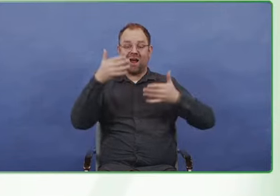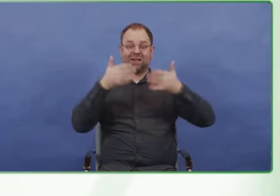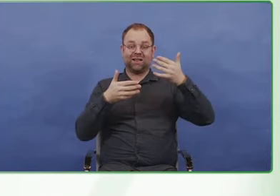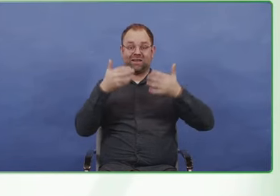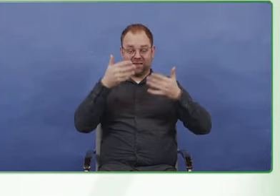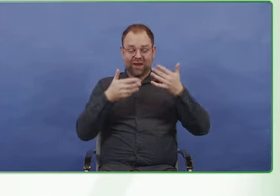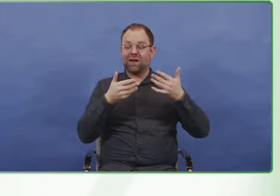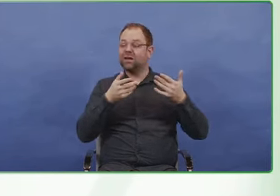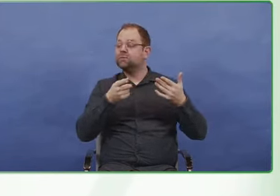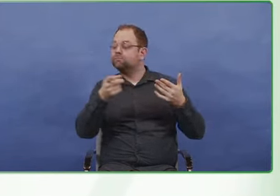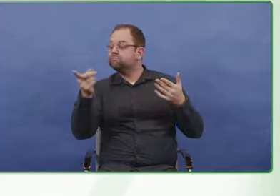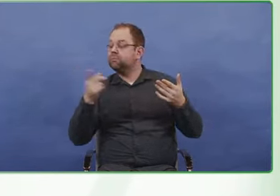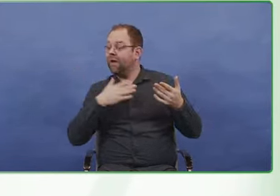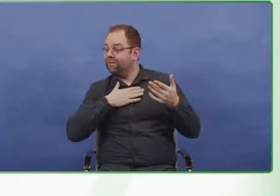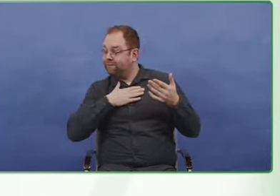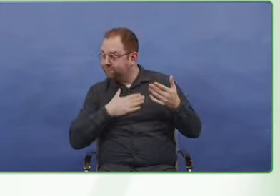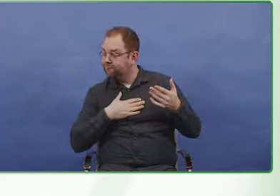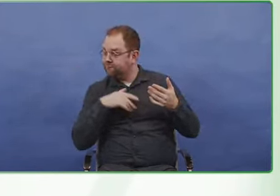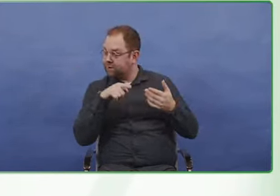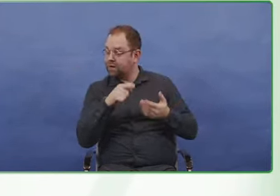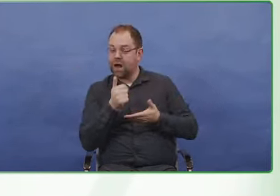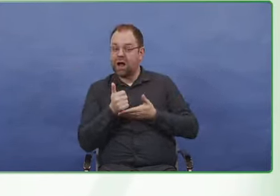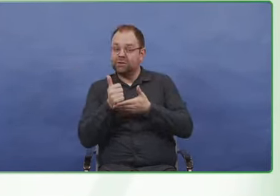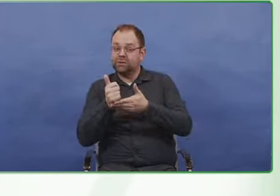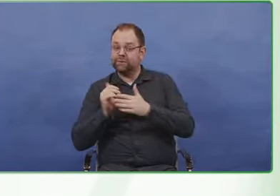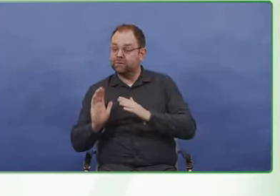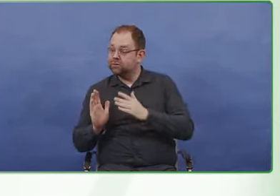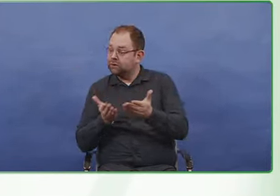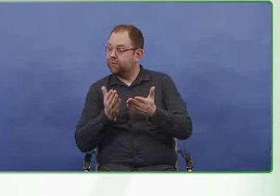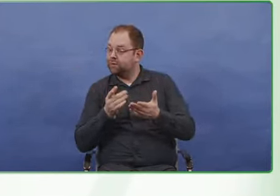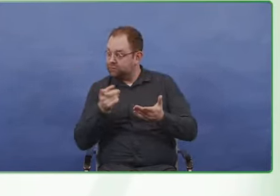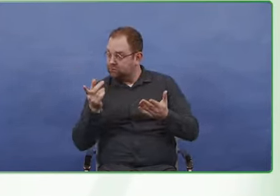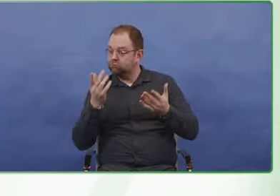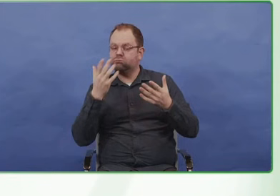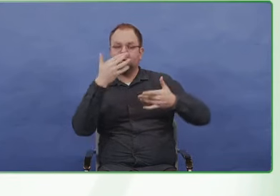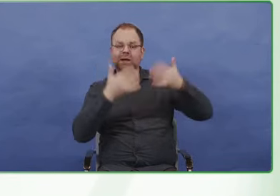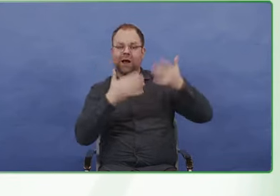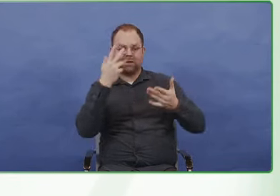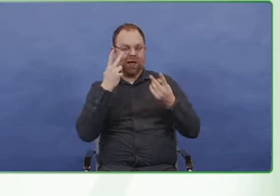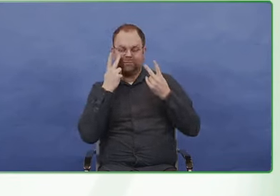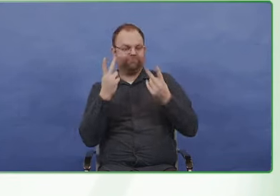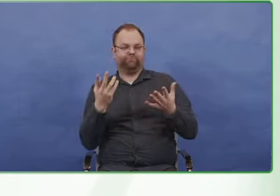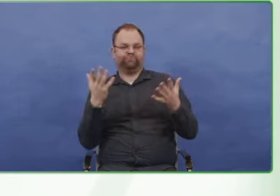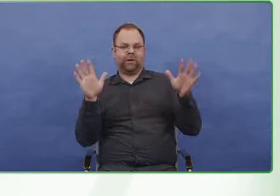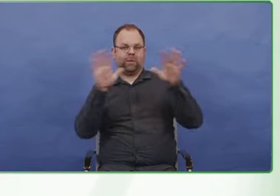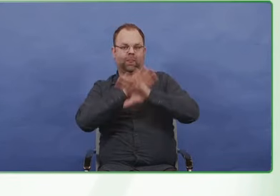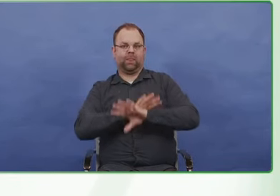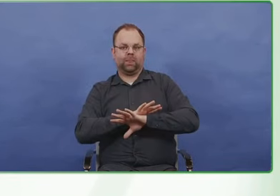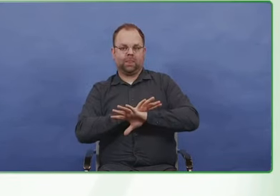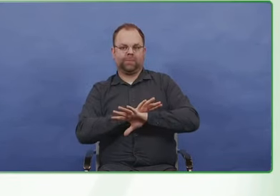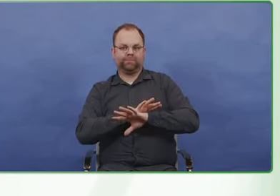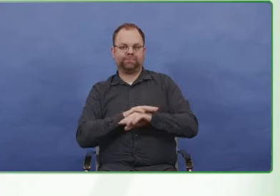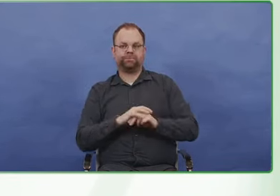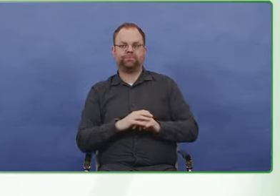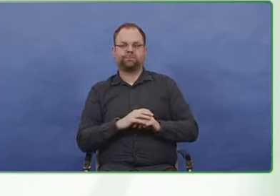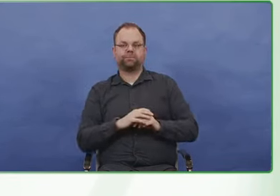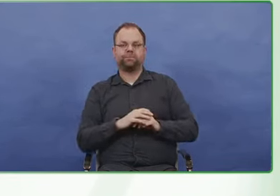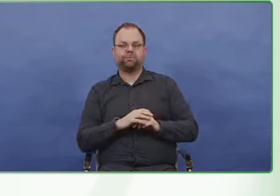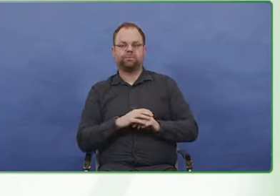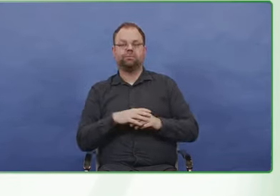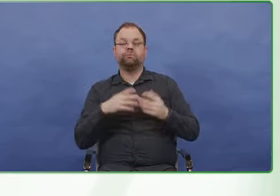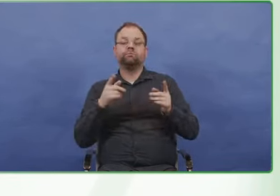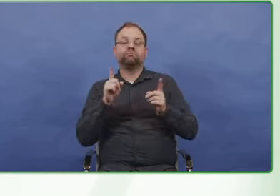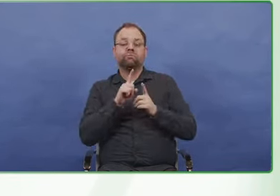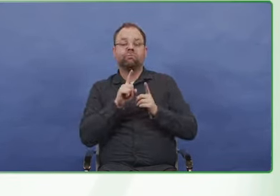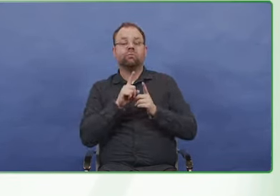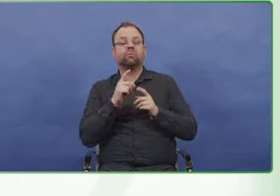So to address all these barriers and challenges, we have developed strategies to ensure these